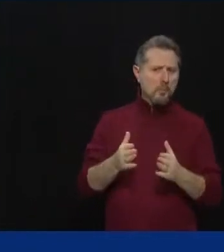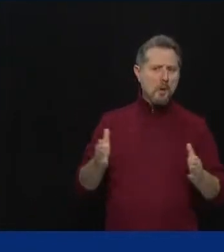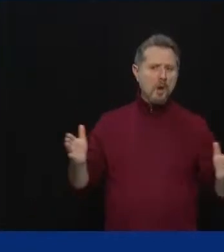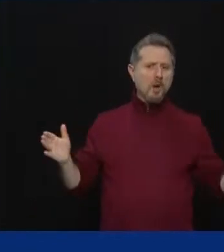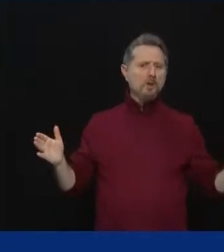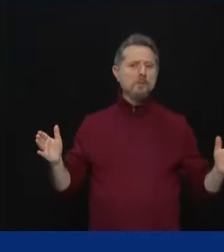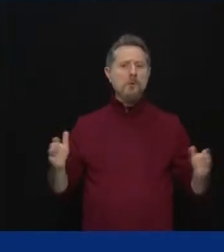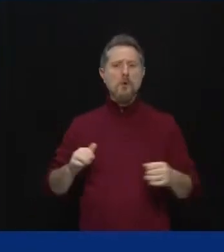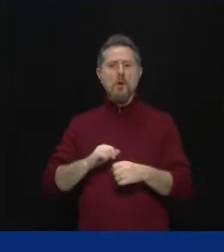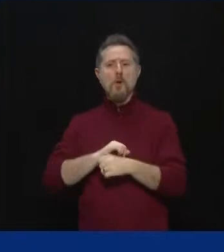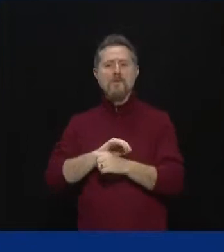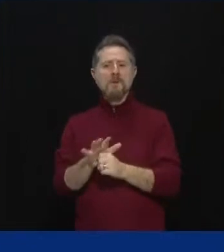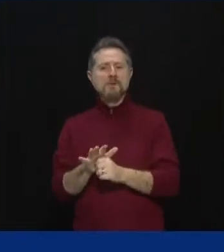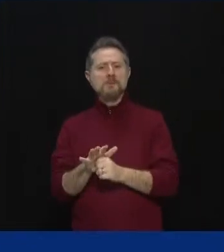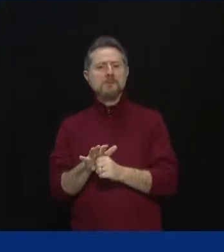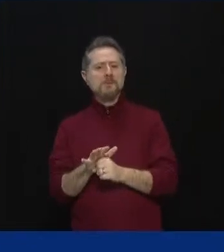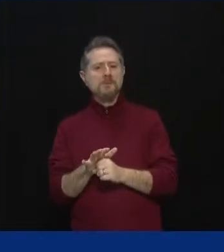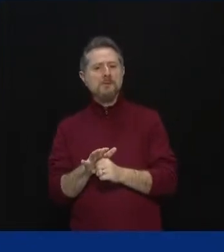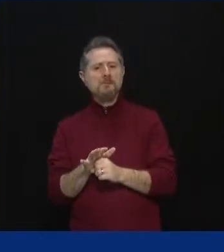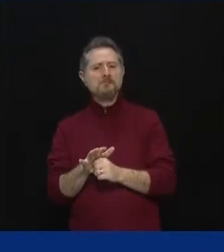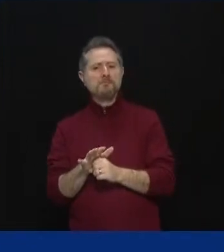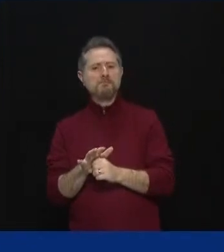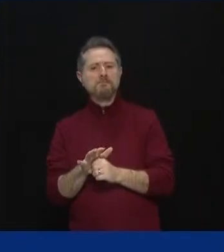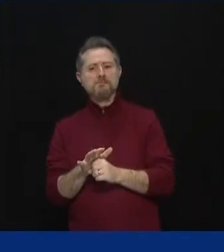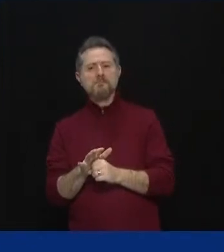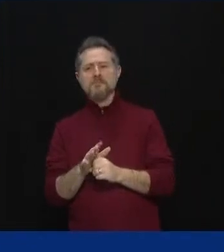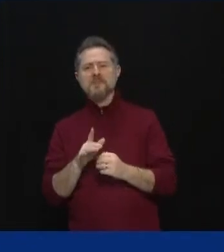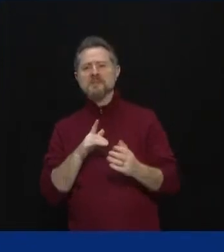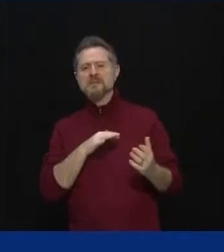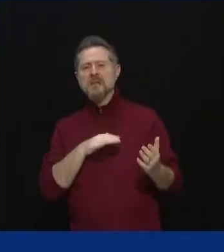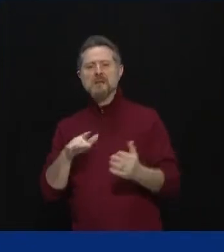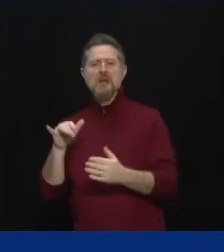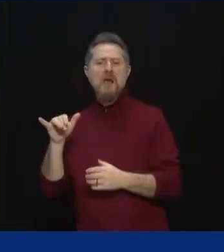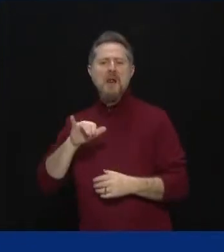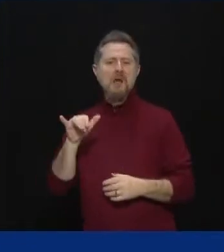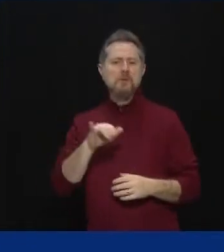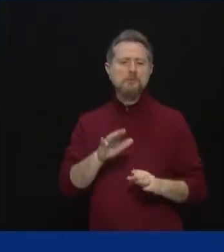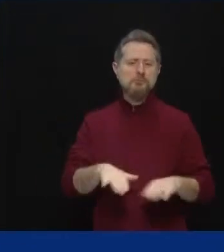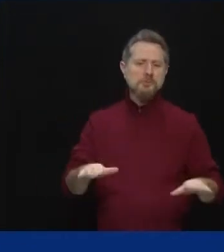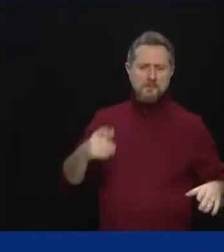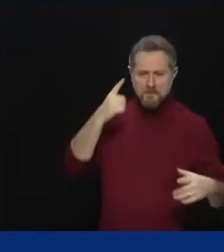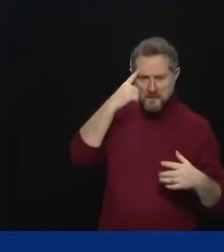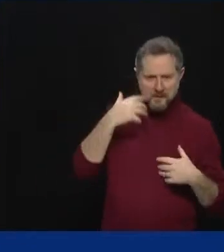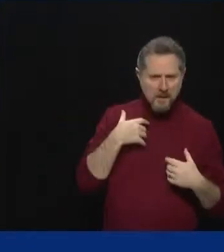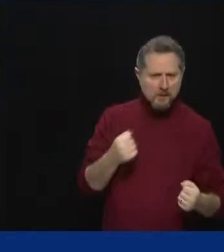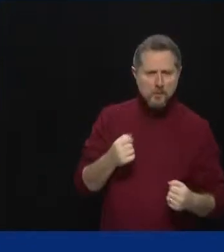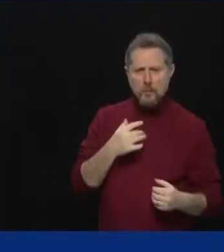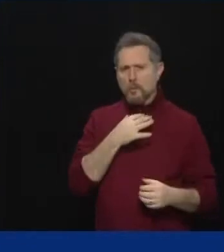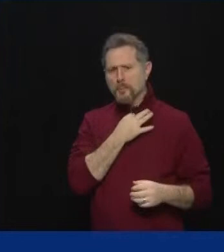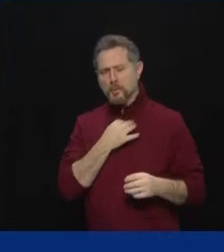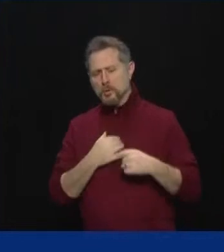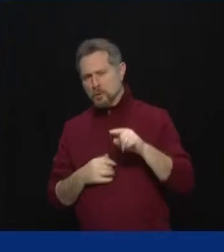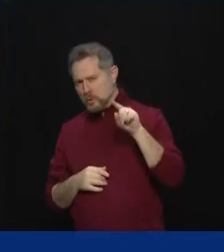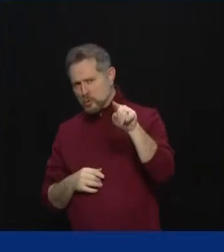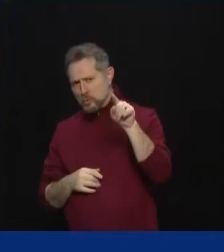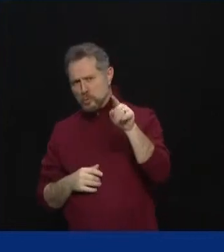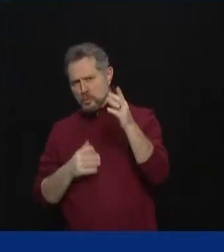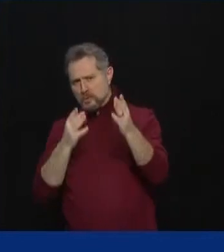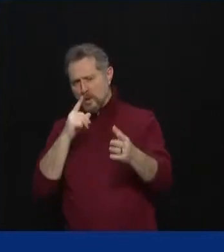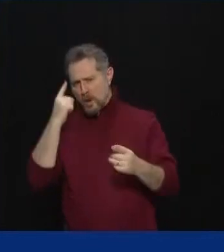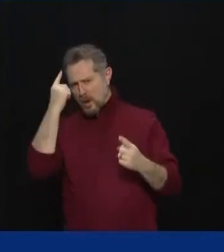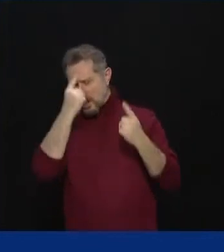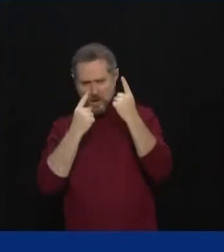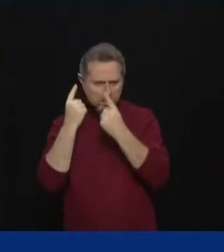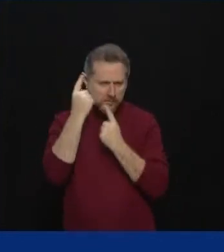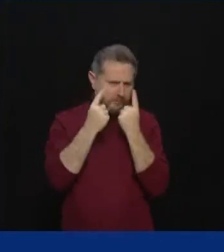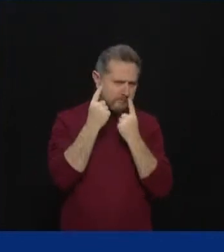by looking at things like children's mental health. So I just wanted to ask, what are you considering in terms of moving forward with